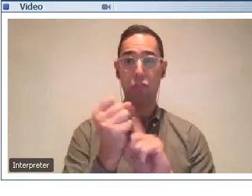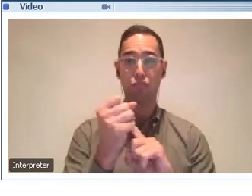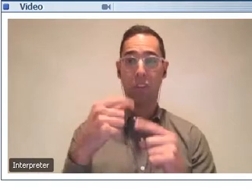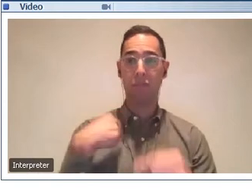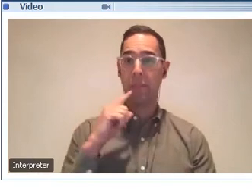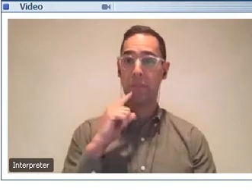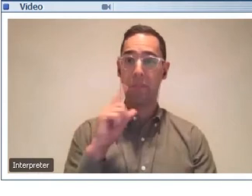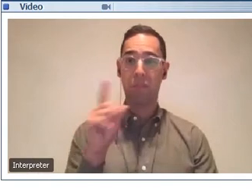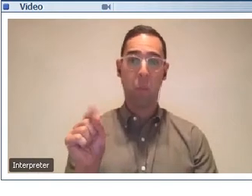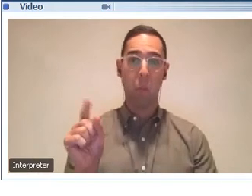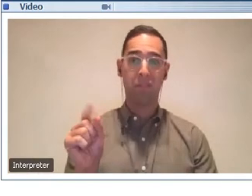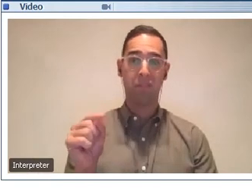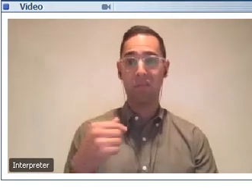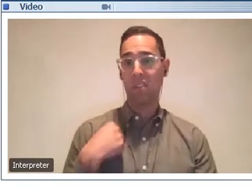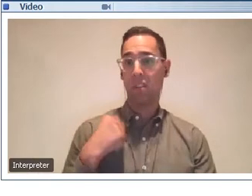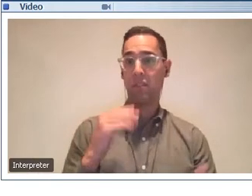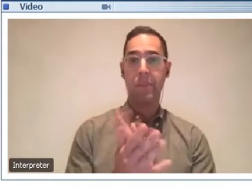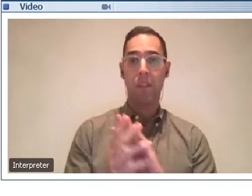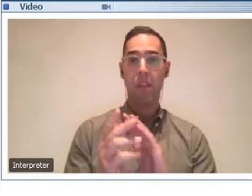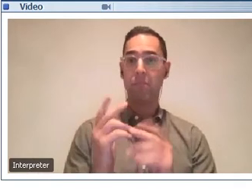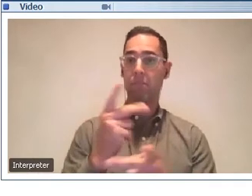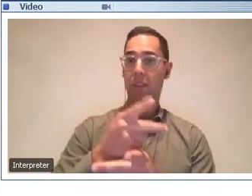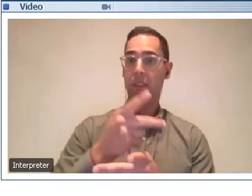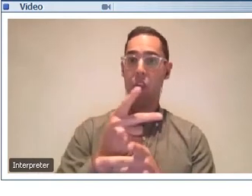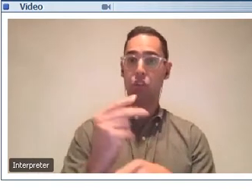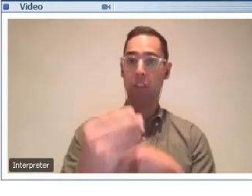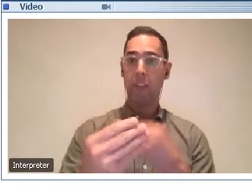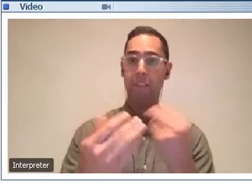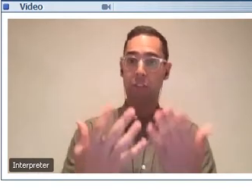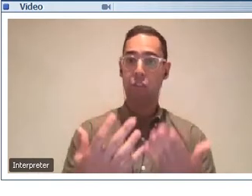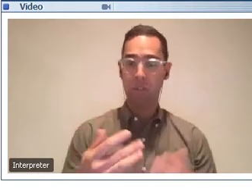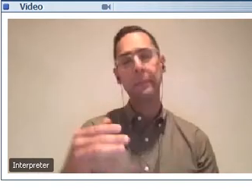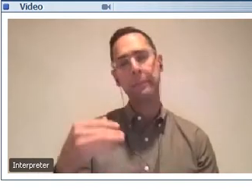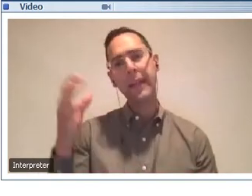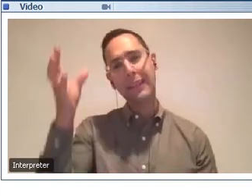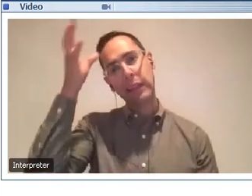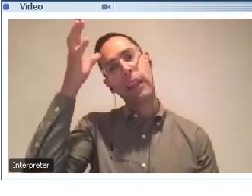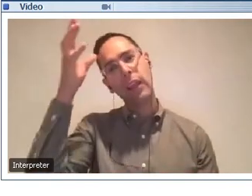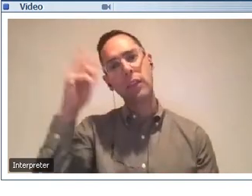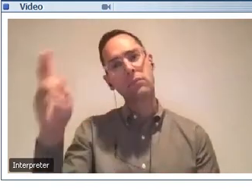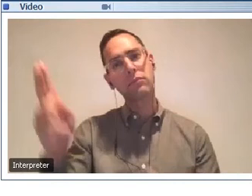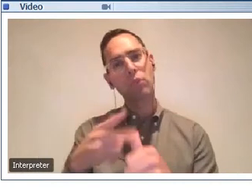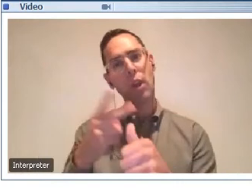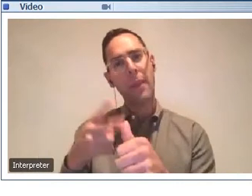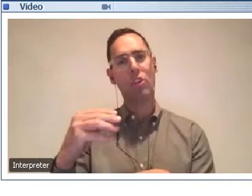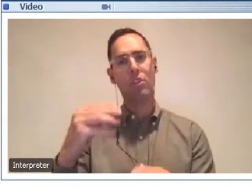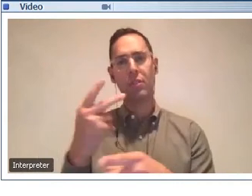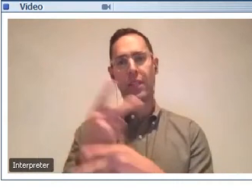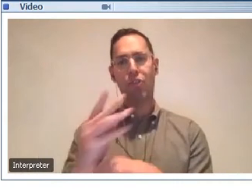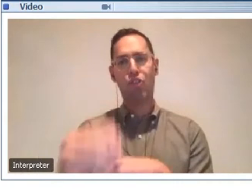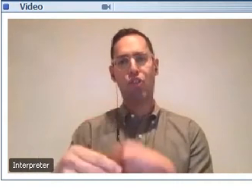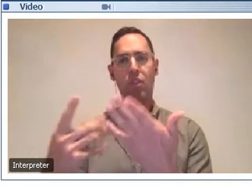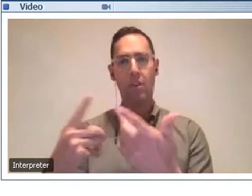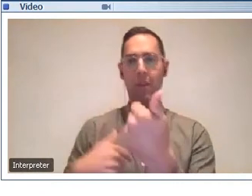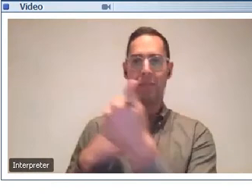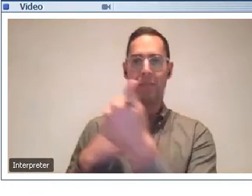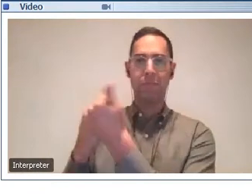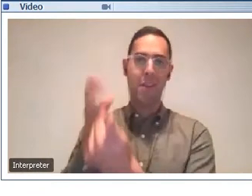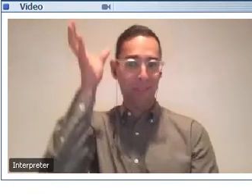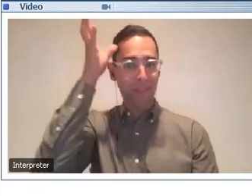caregiver. My father was the primary caregiver, and I was providing him support through these 4 years of really